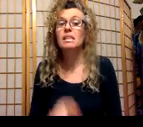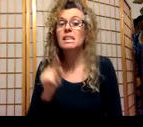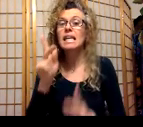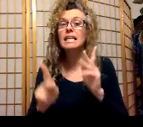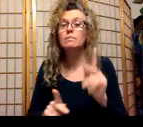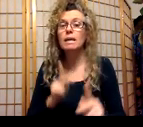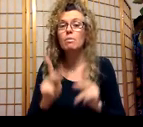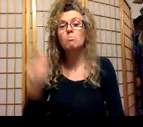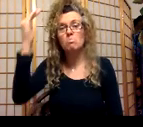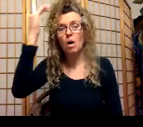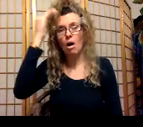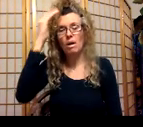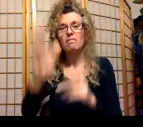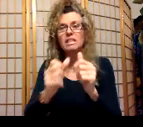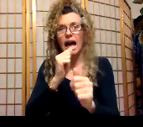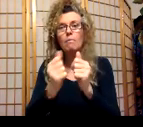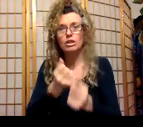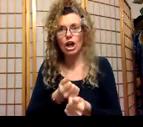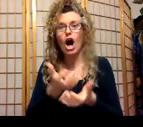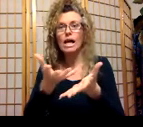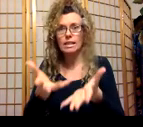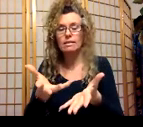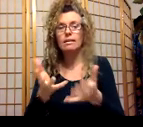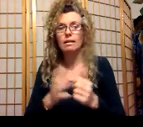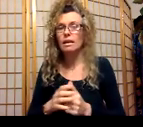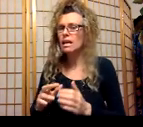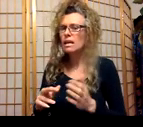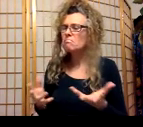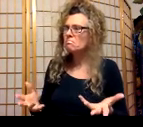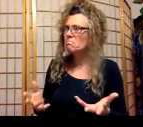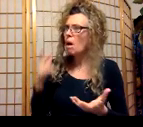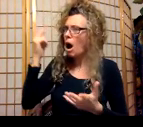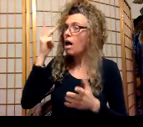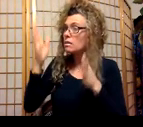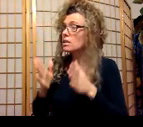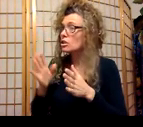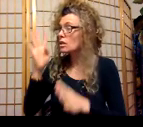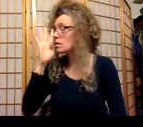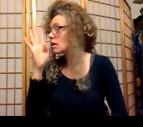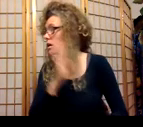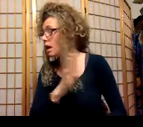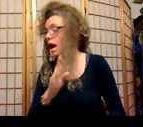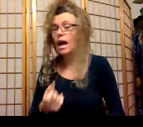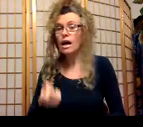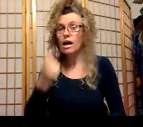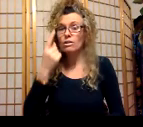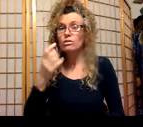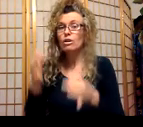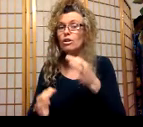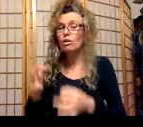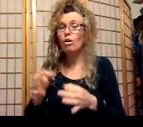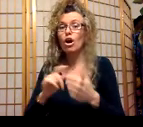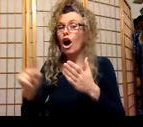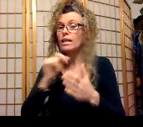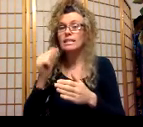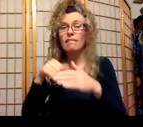These people are aware of the damage it causes. Meanwhile, politicians look away. I understood the court of audit does not even